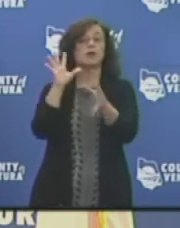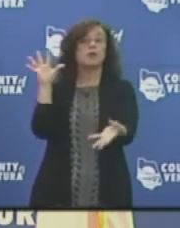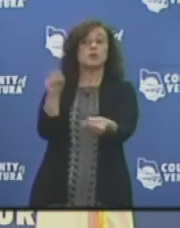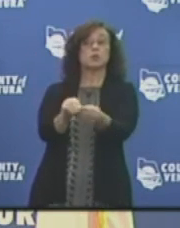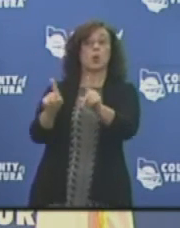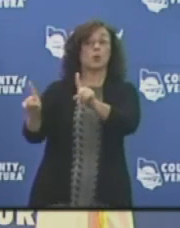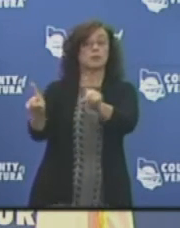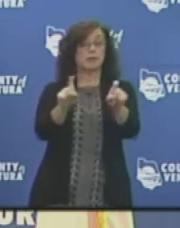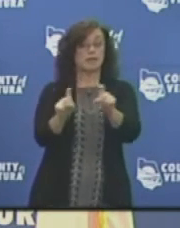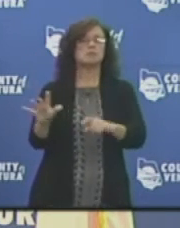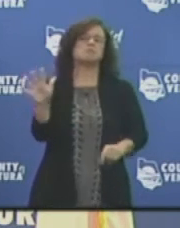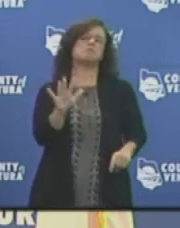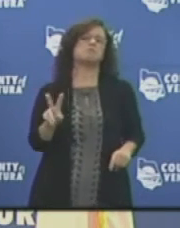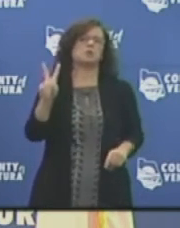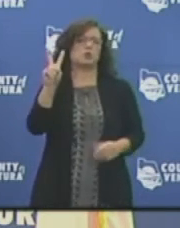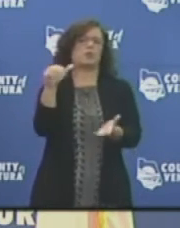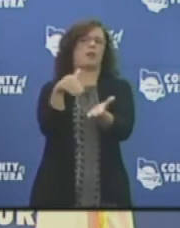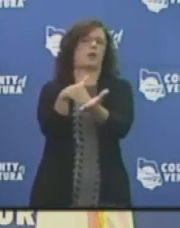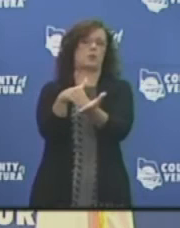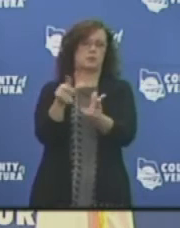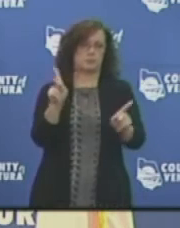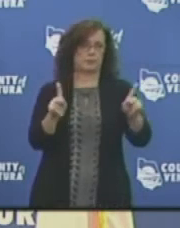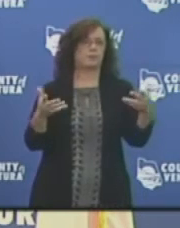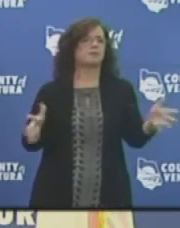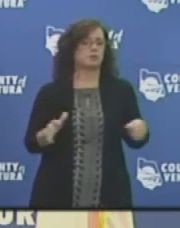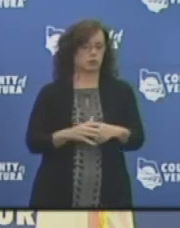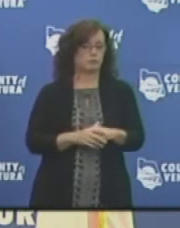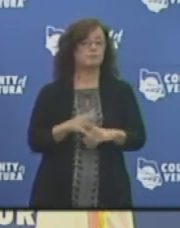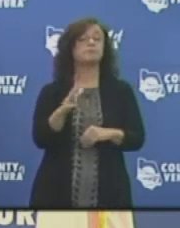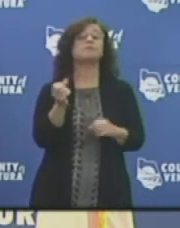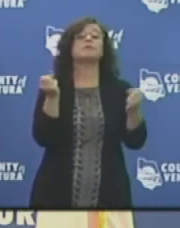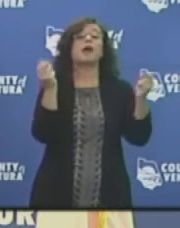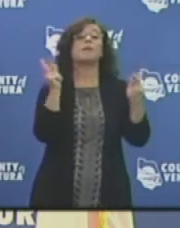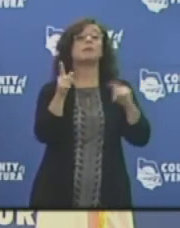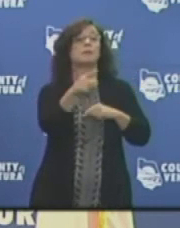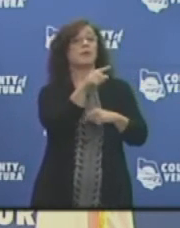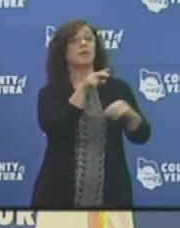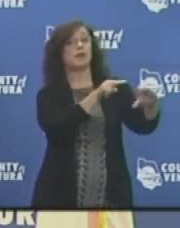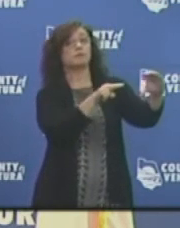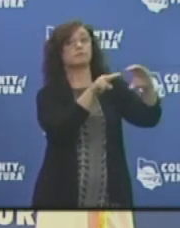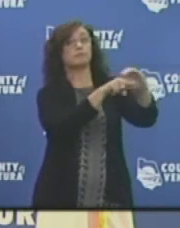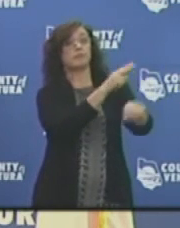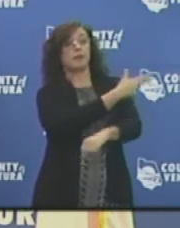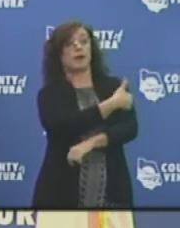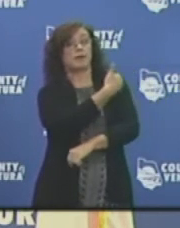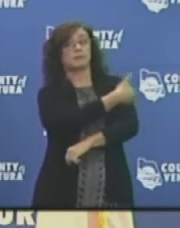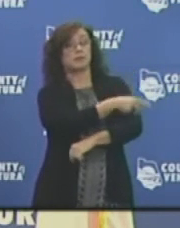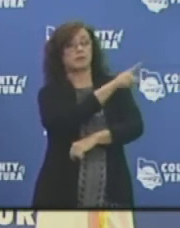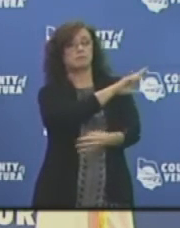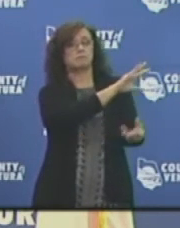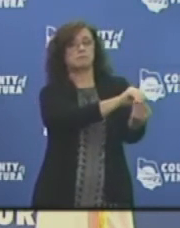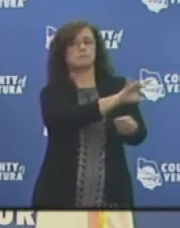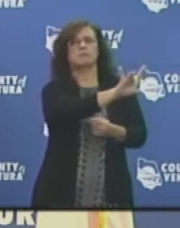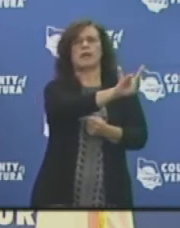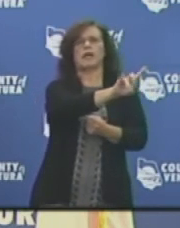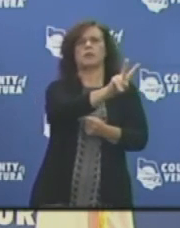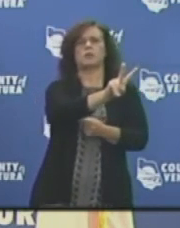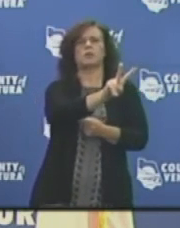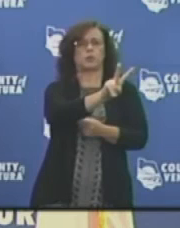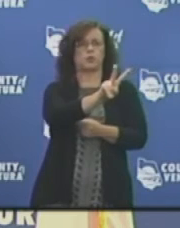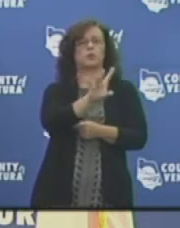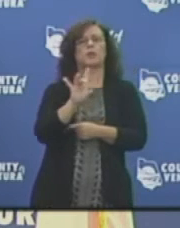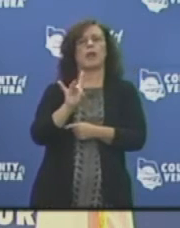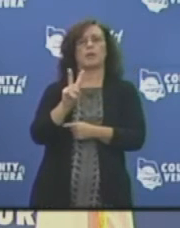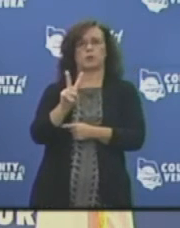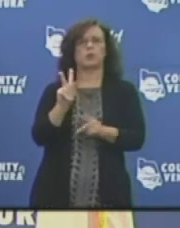2,000 people. COVID cases in the hospital at this time are 82 people across